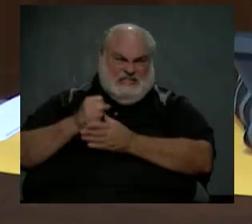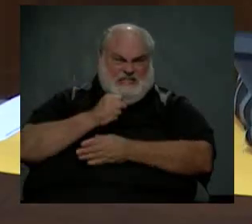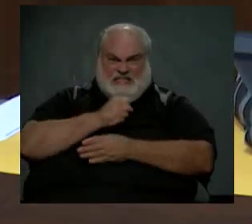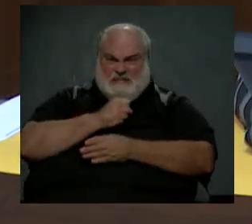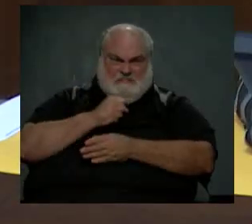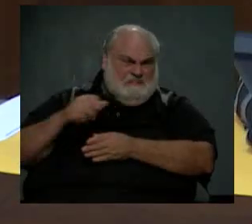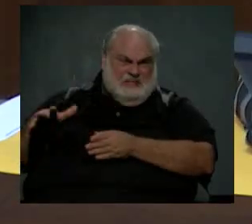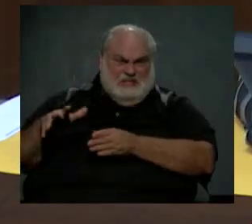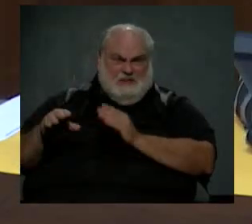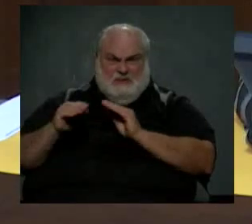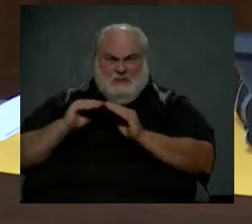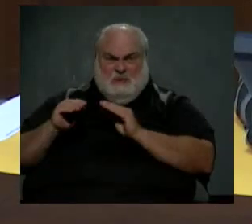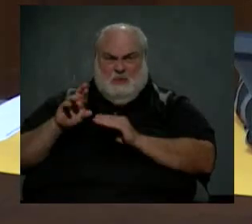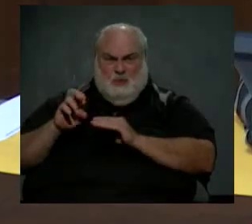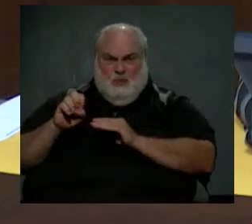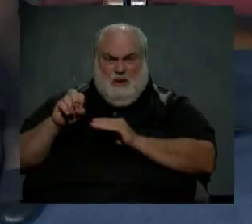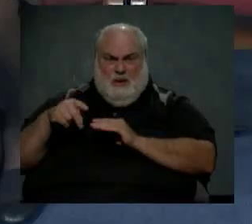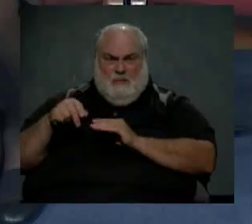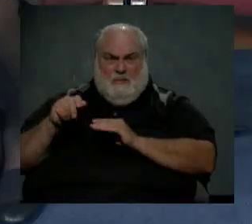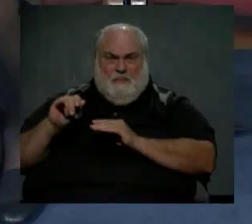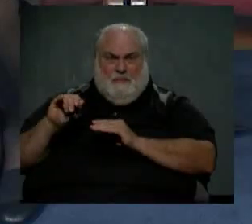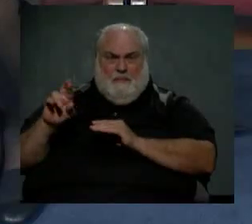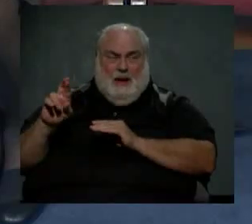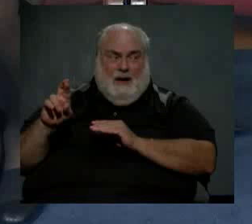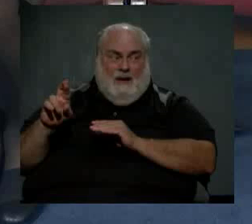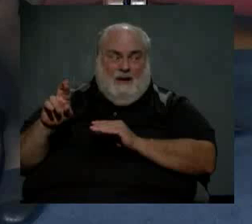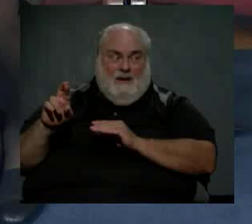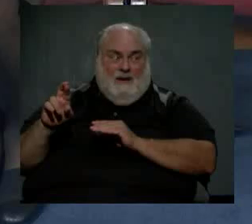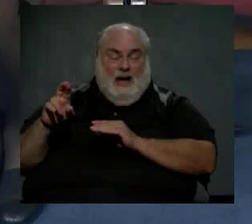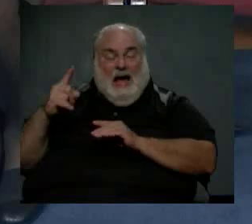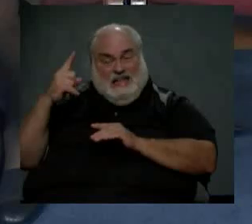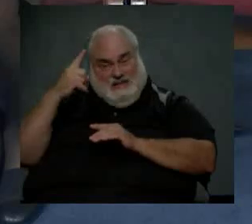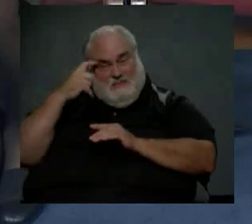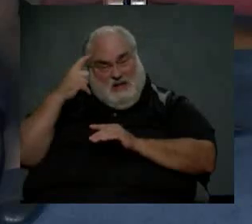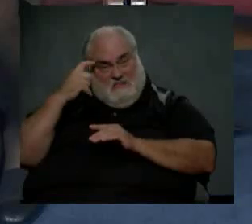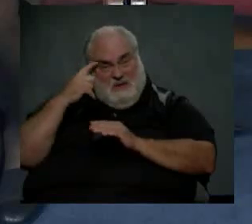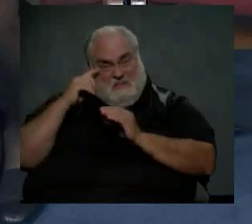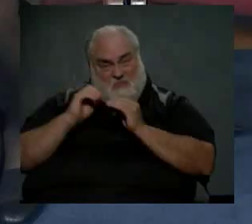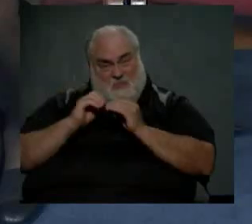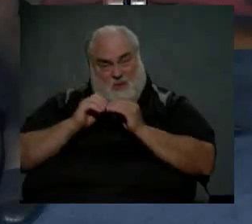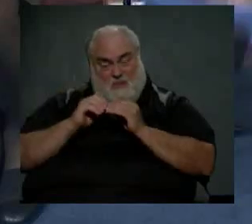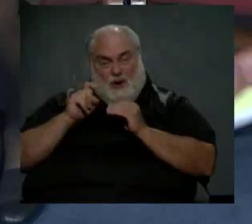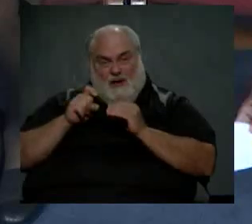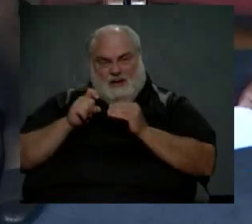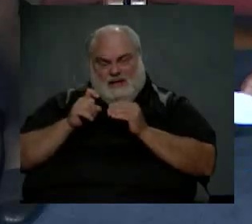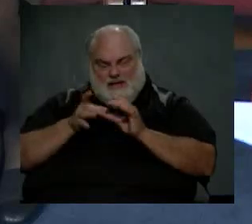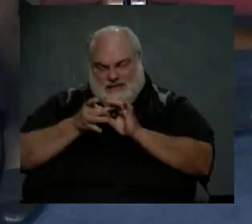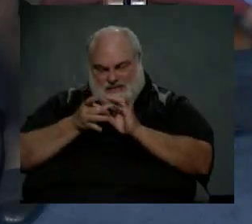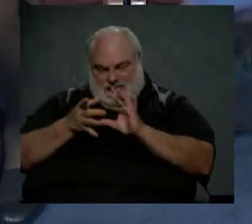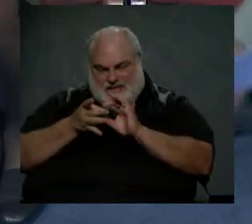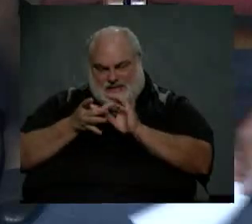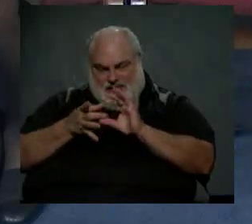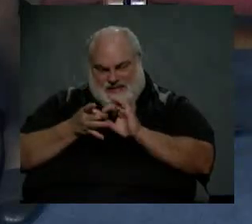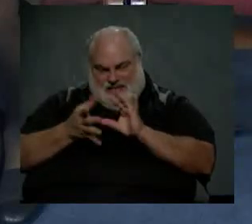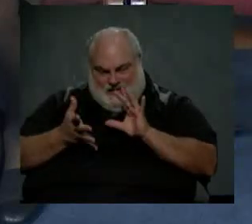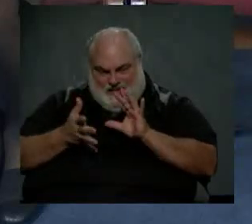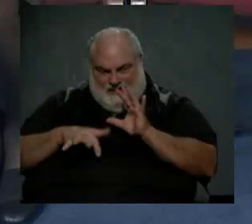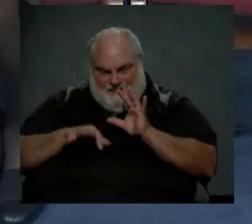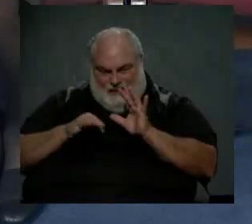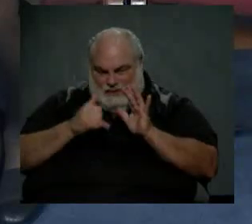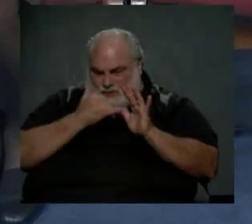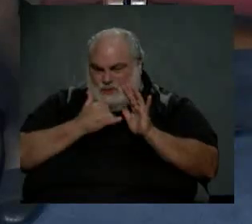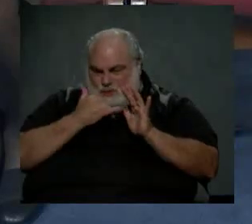an expensive repair I for a piece think of it's probably going equipment. to be more than what's on here. We can't. Oh. We've got to get it torn apart to find out what all is really wrong